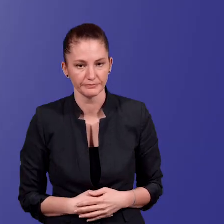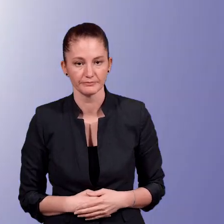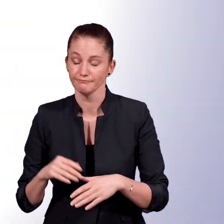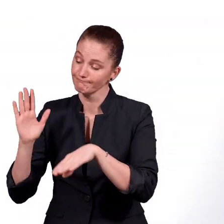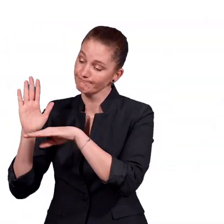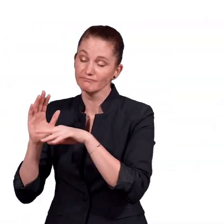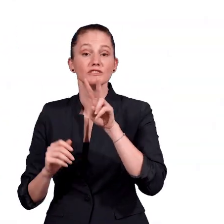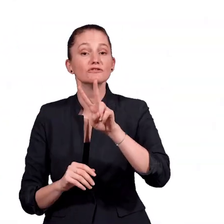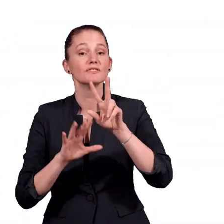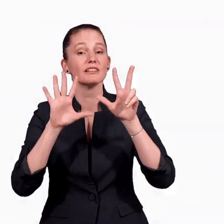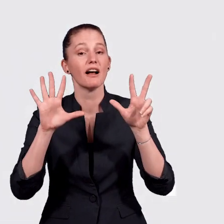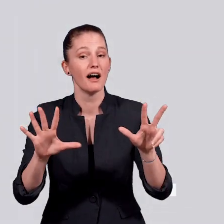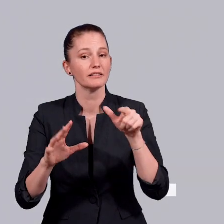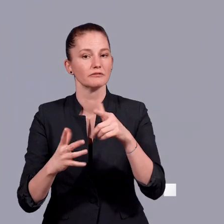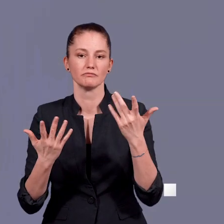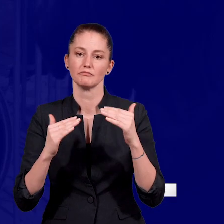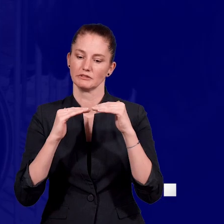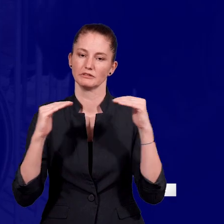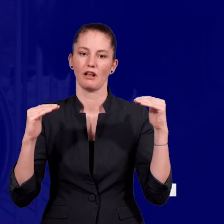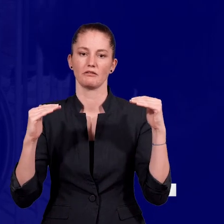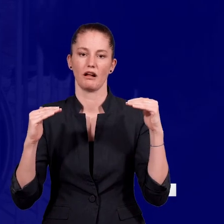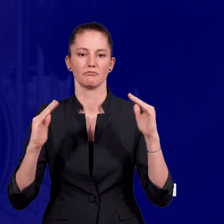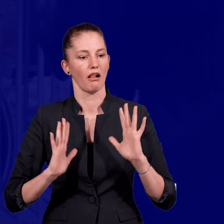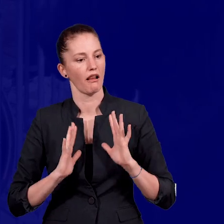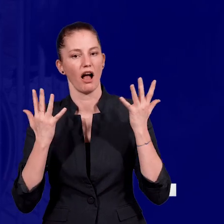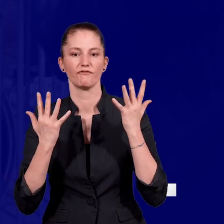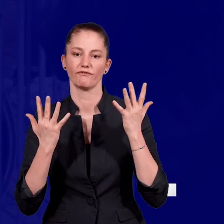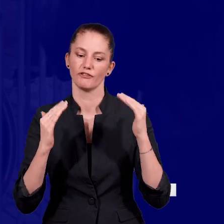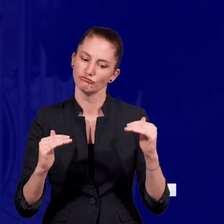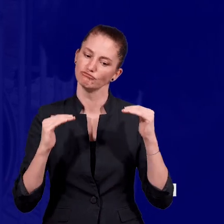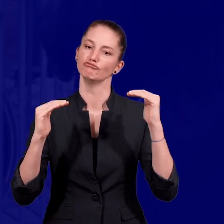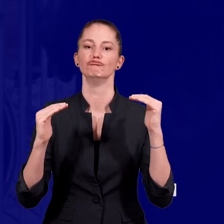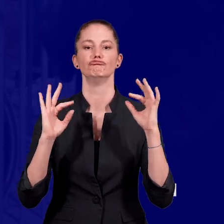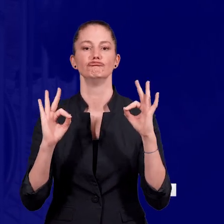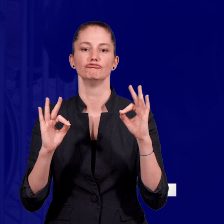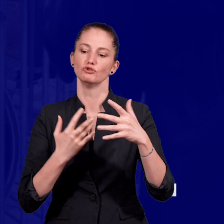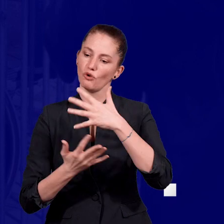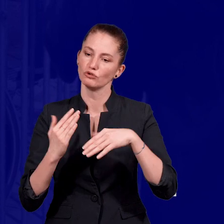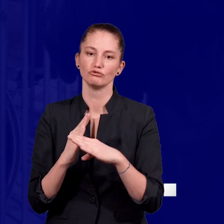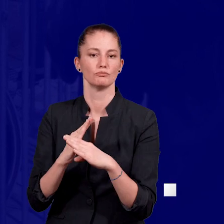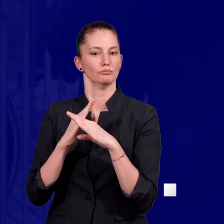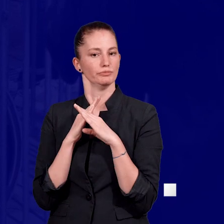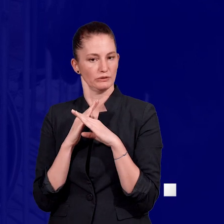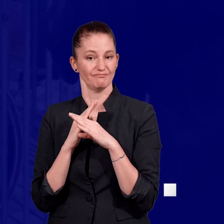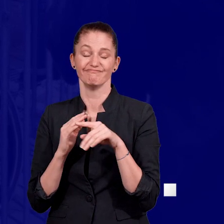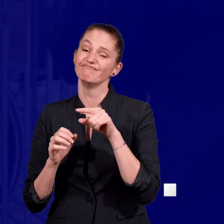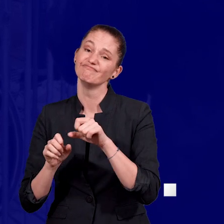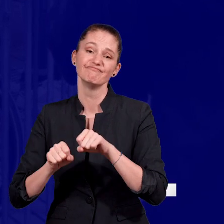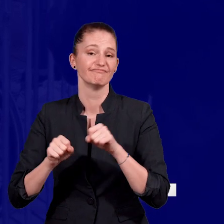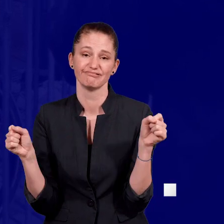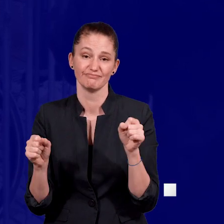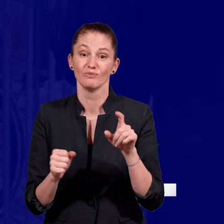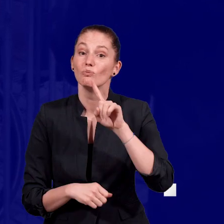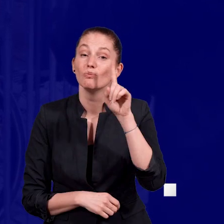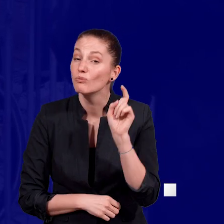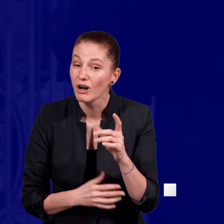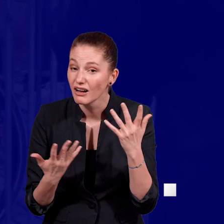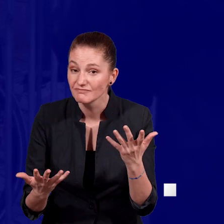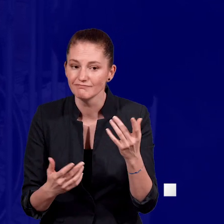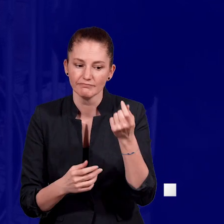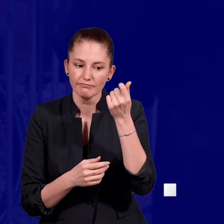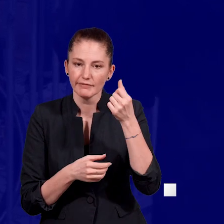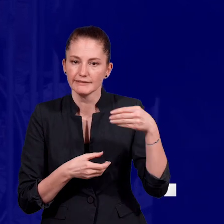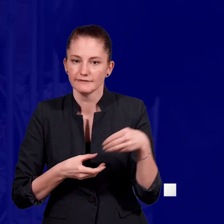Article 28, adequate standard of living and social protection. Violation. Austerity